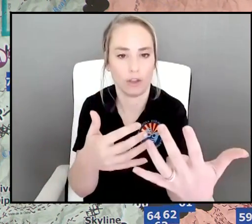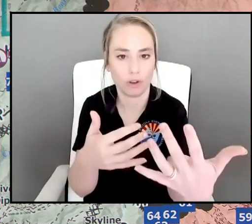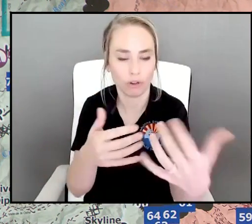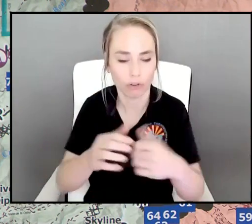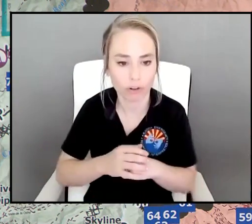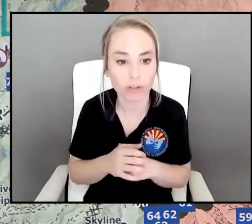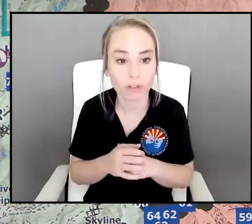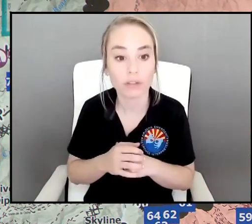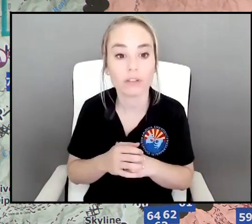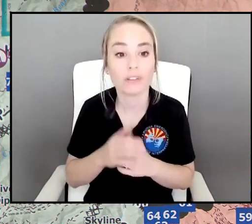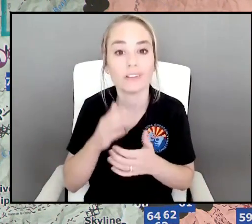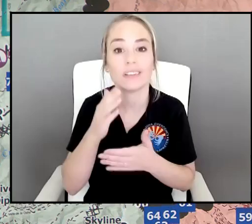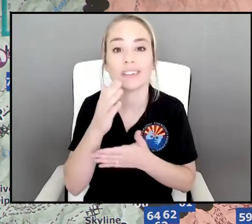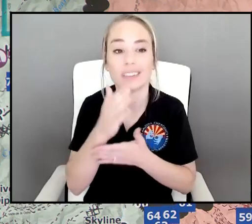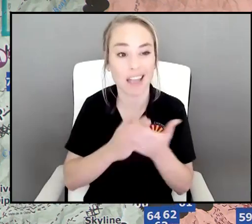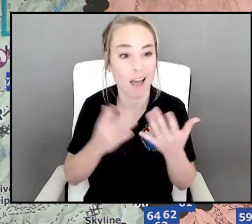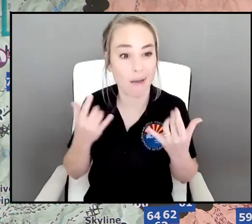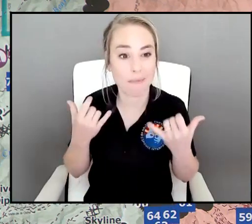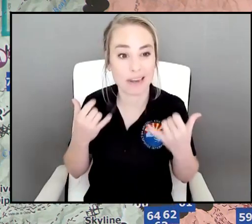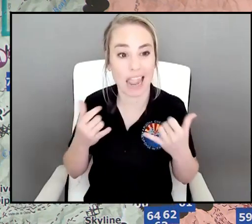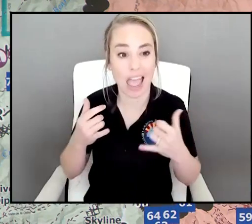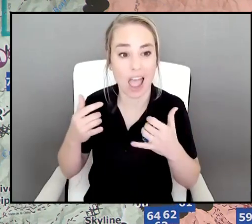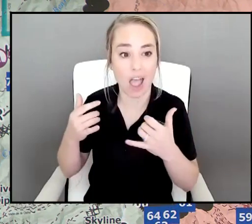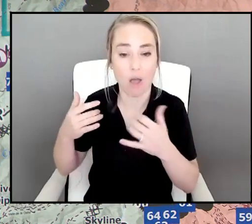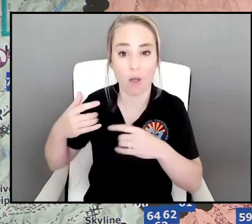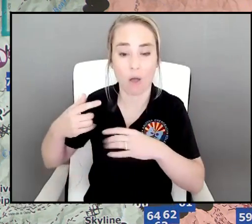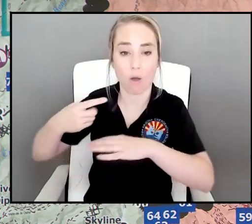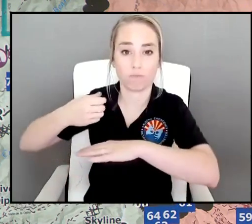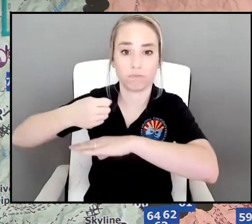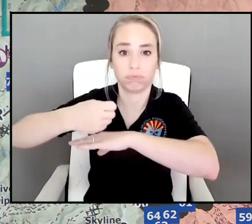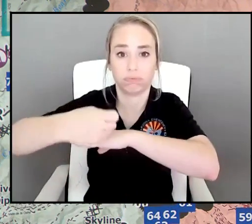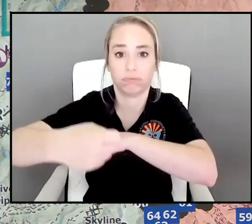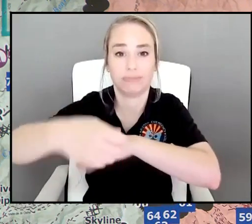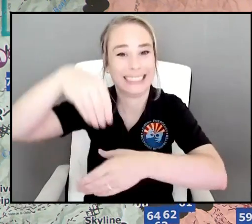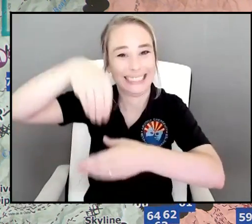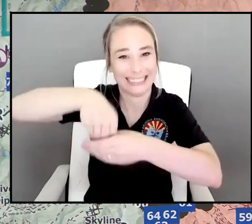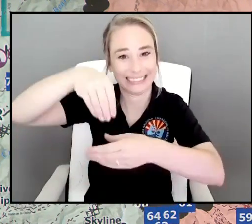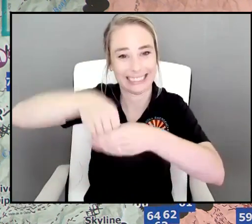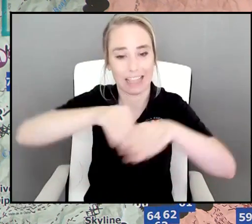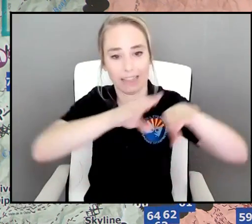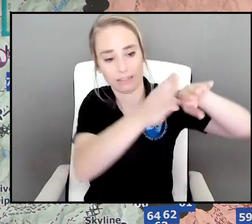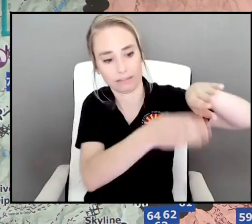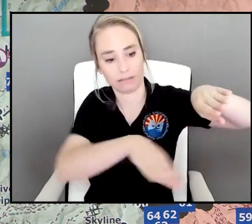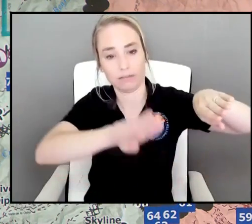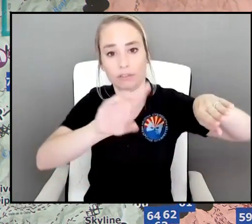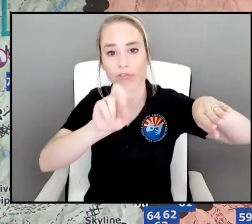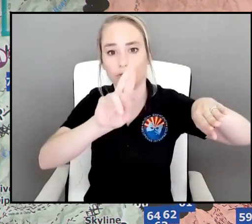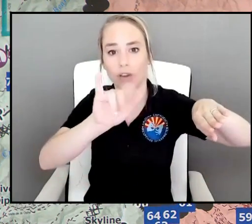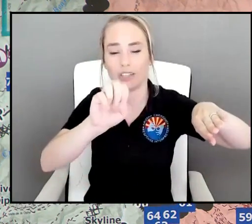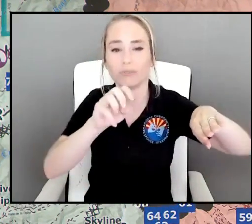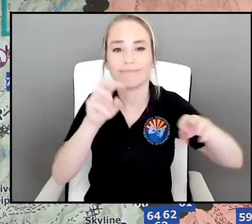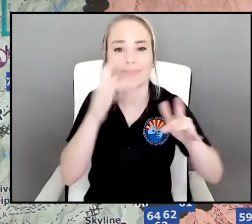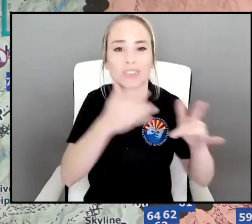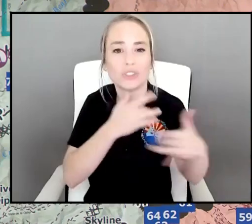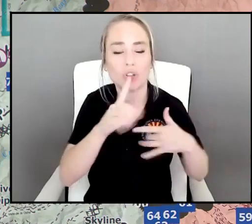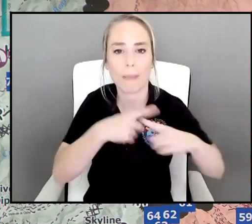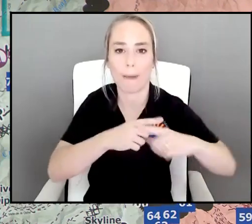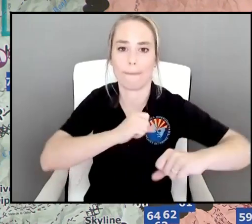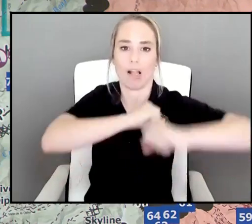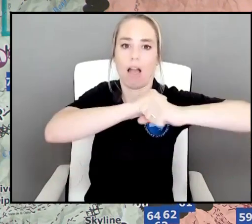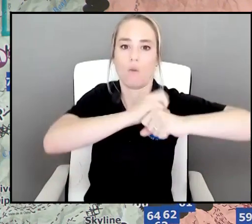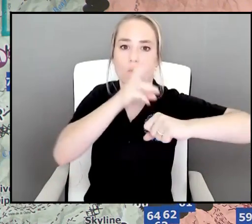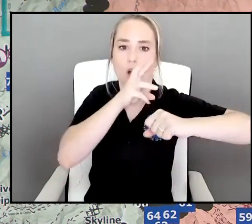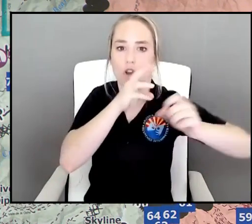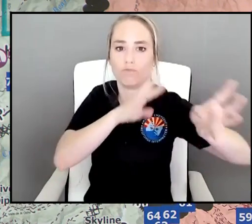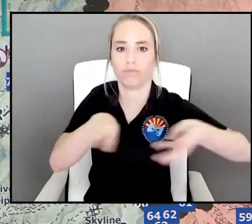the drainage, and they're inside the drainage, and they're worried that it'll plug up the stream bed, and so they're going to try to get those pulled out today. They'll